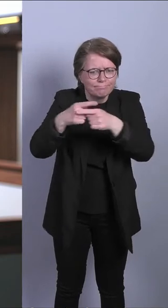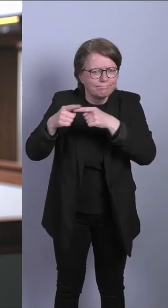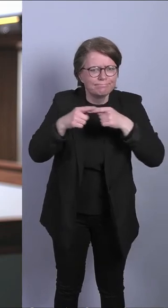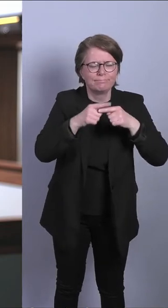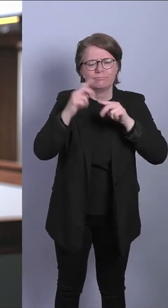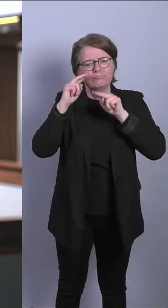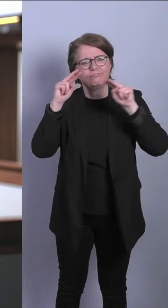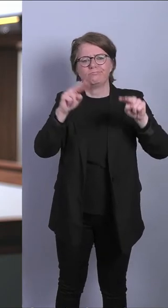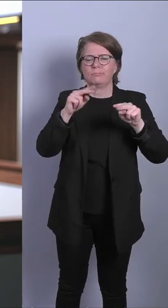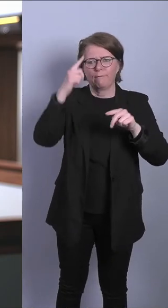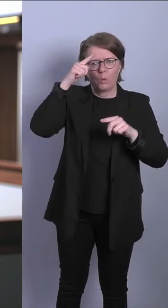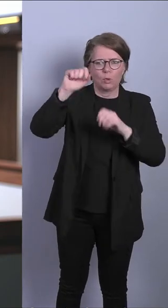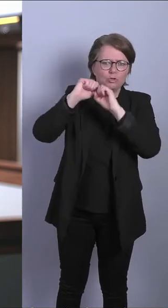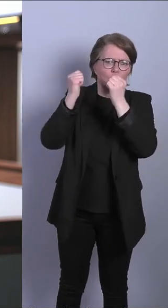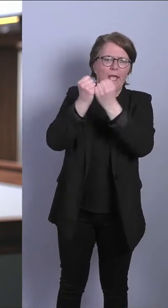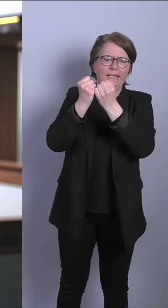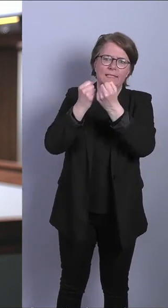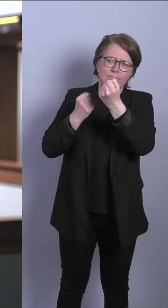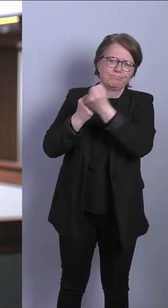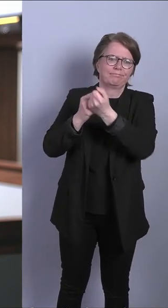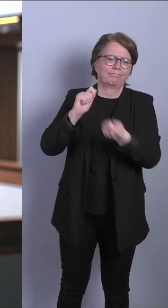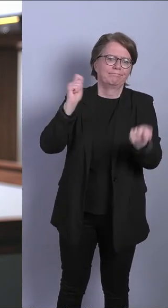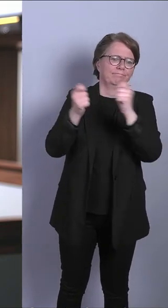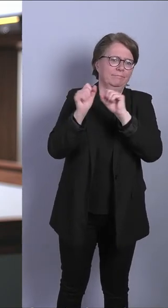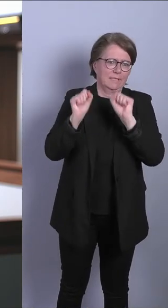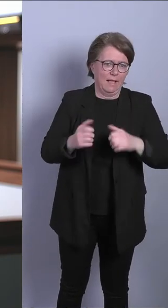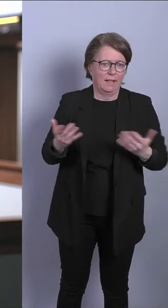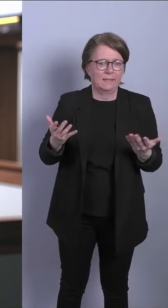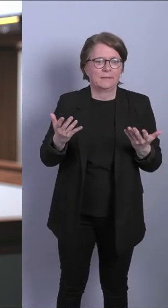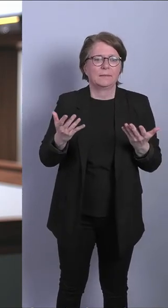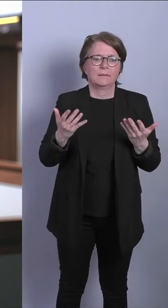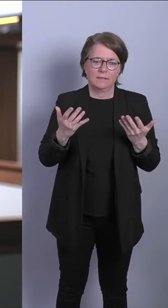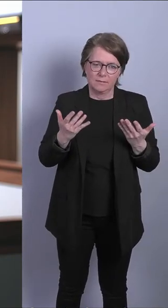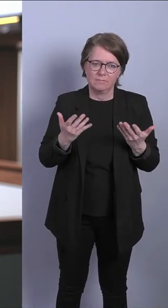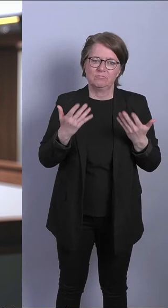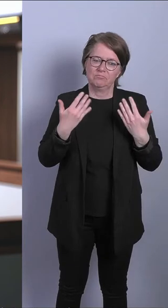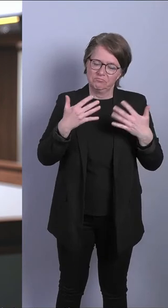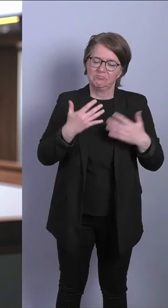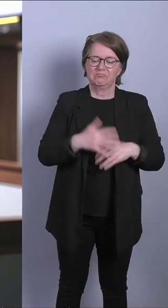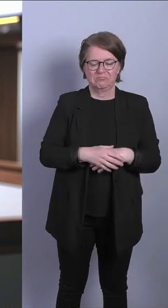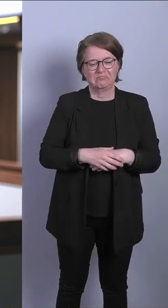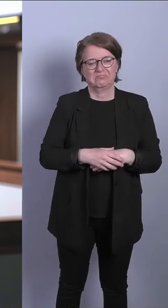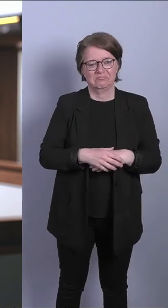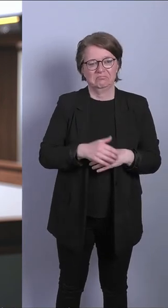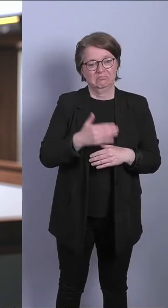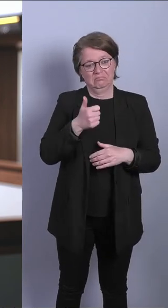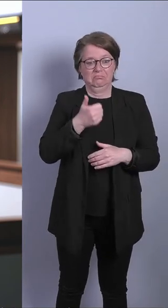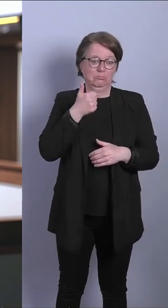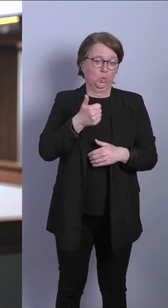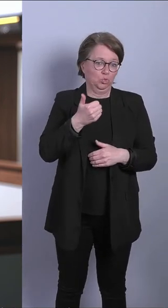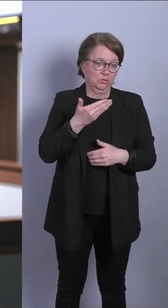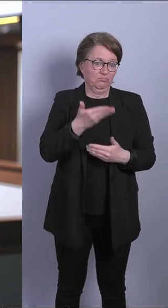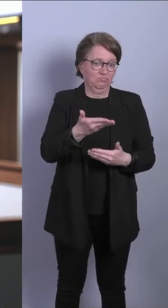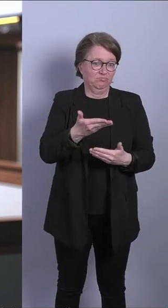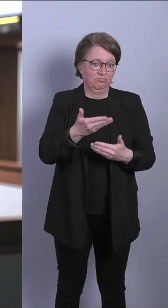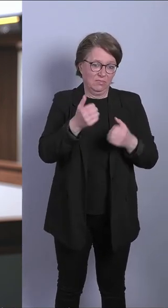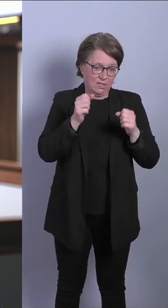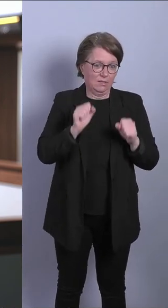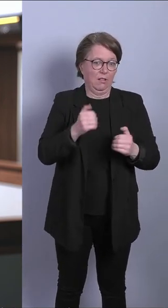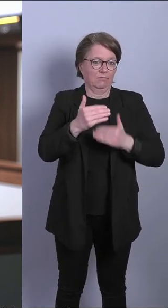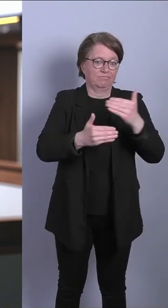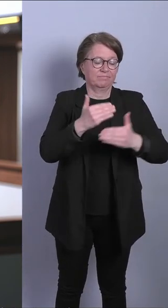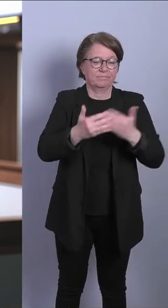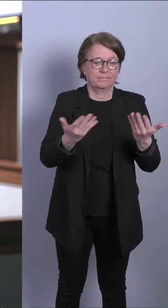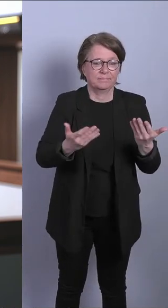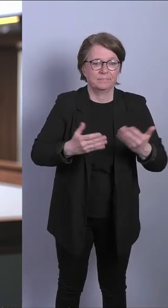like. We want our society to become more inclusive and for everyone to be valued in their diversity. With the World